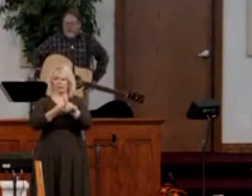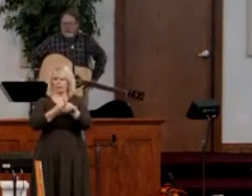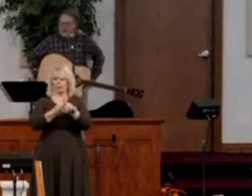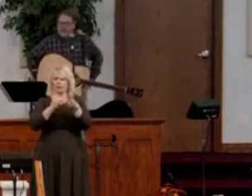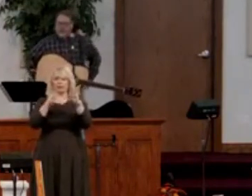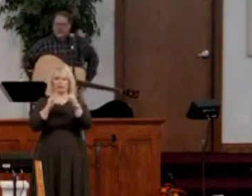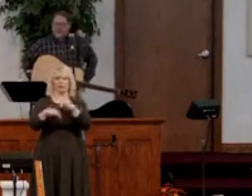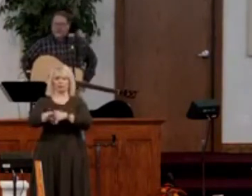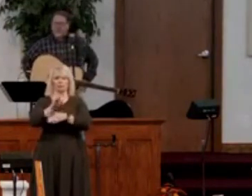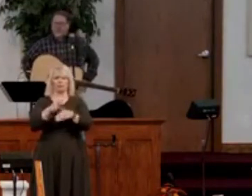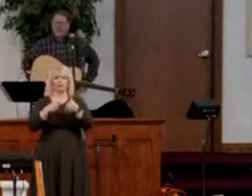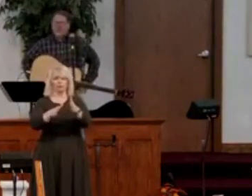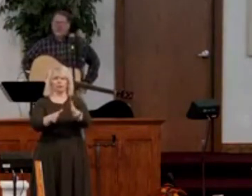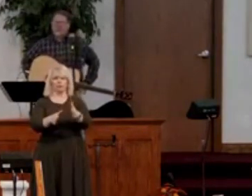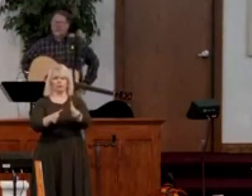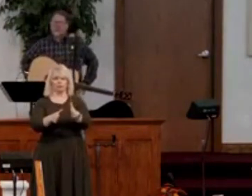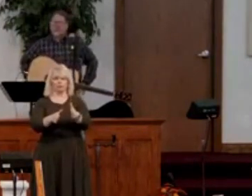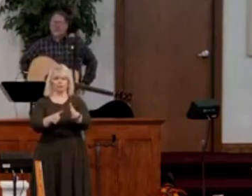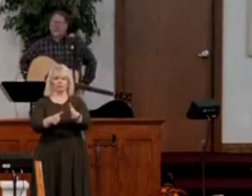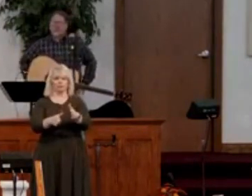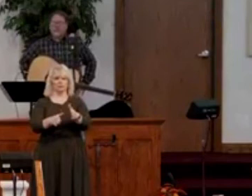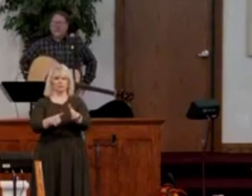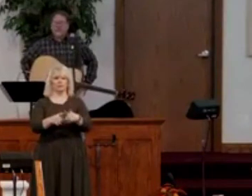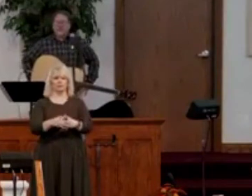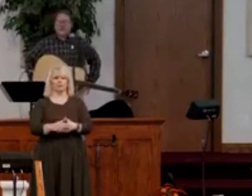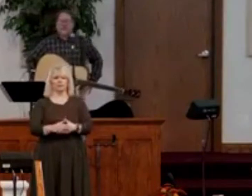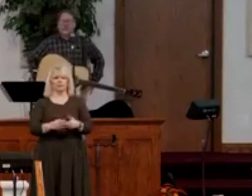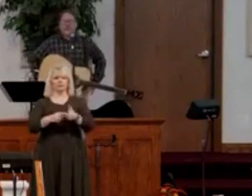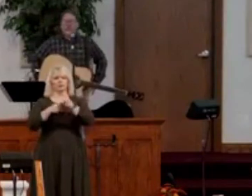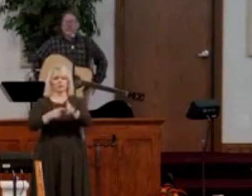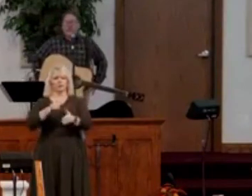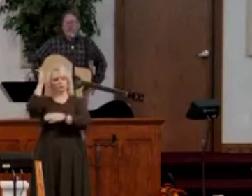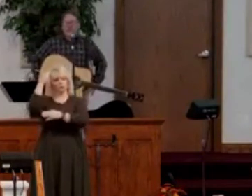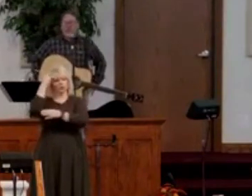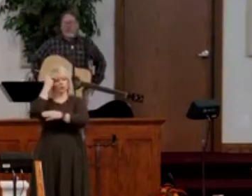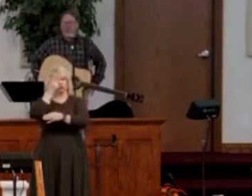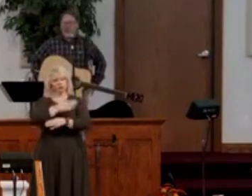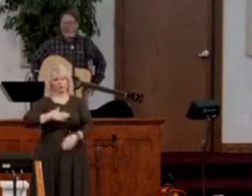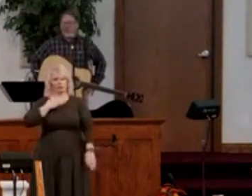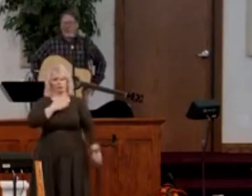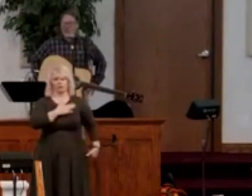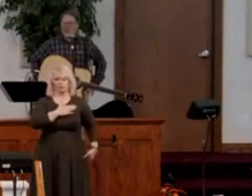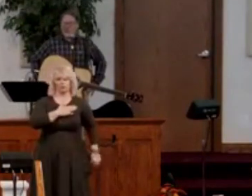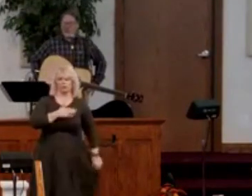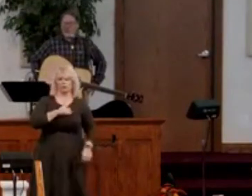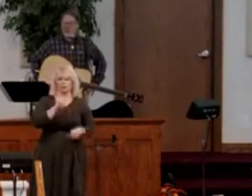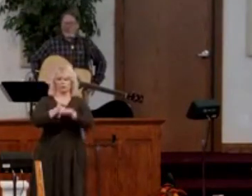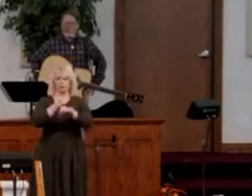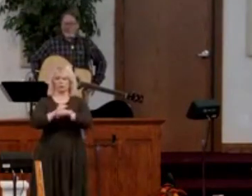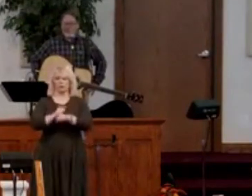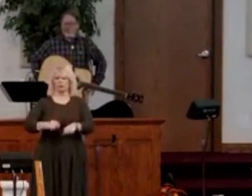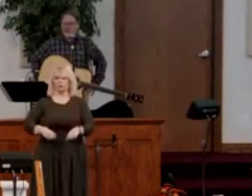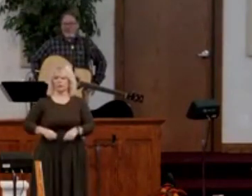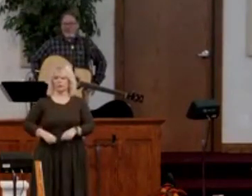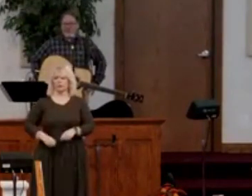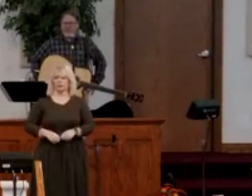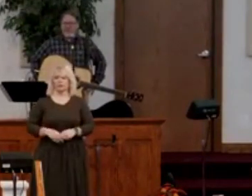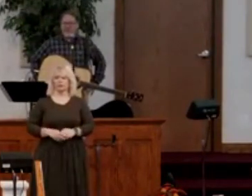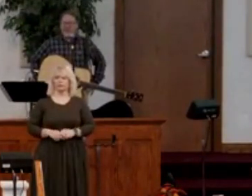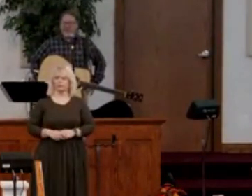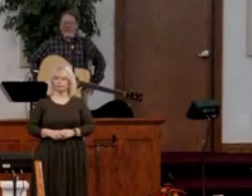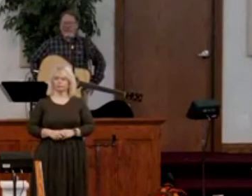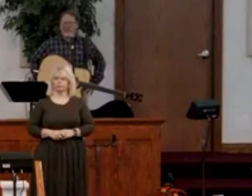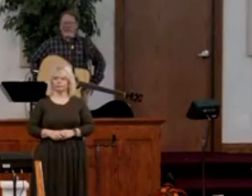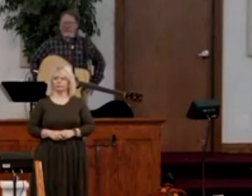I hope you found ways during the month to show your pastors how much you appreciate the work they do and the commitment they